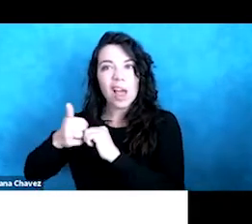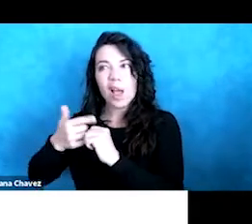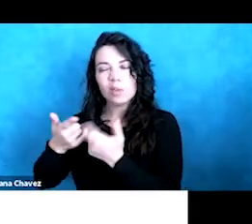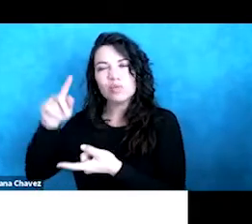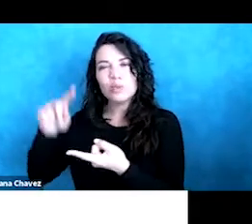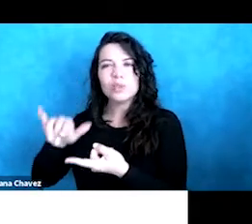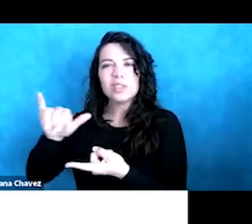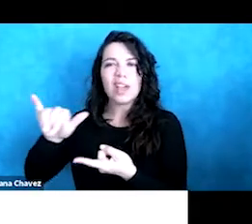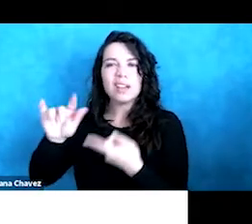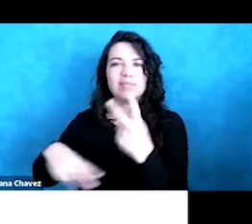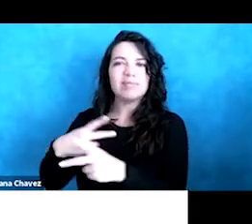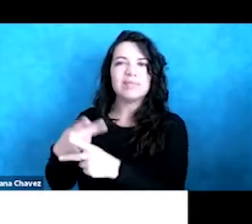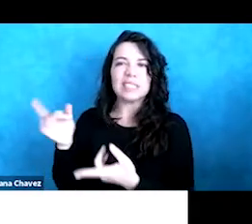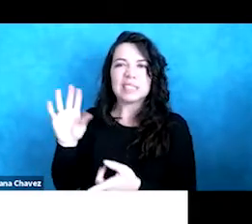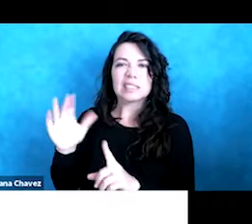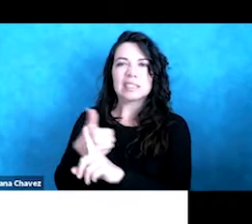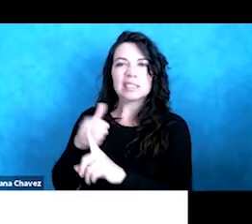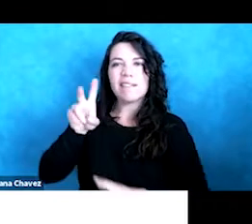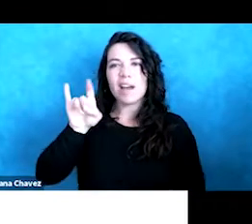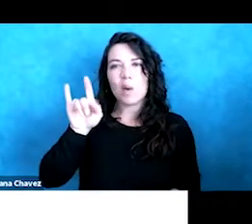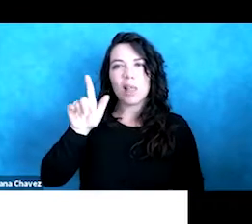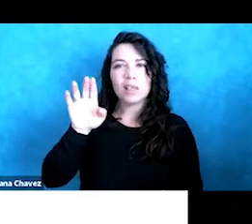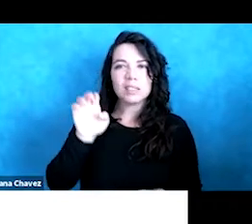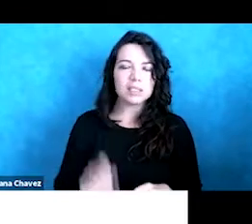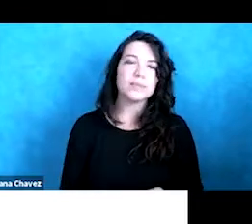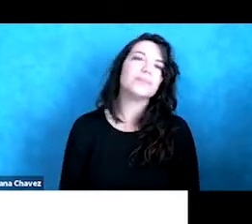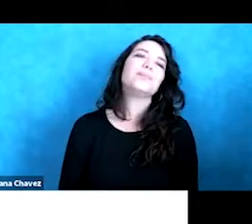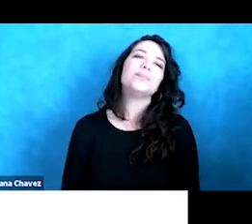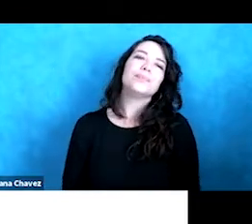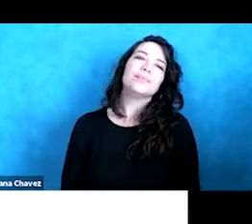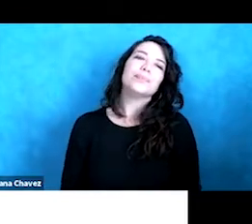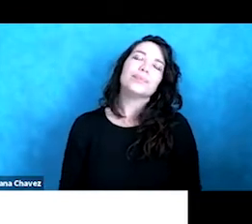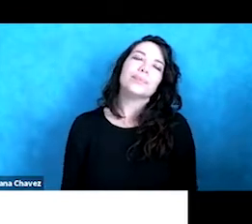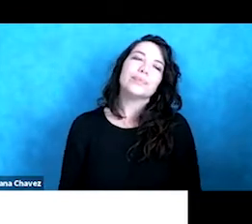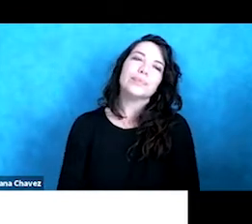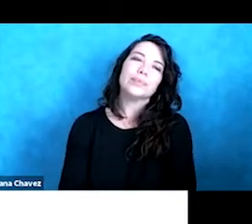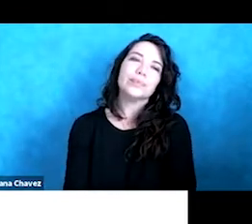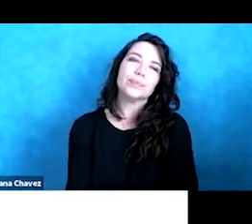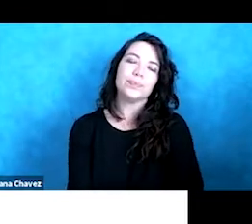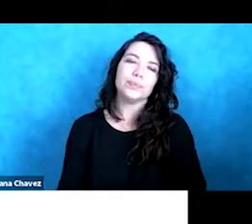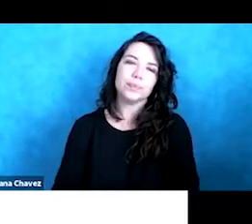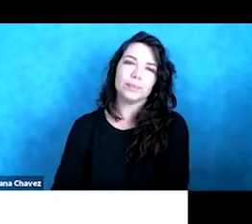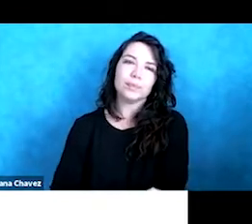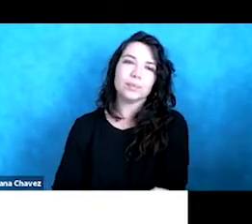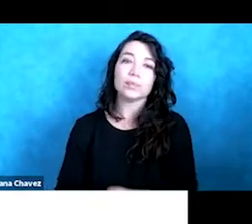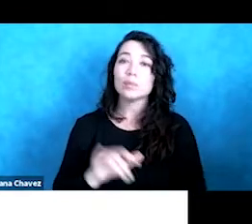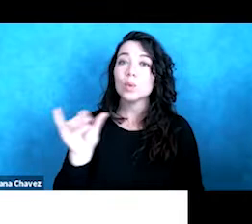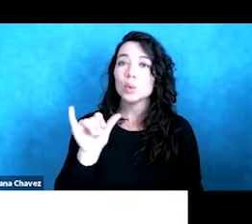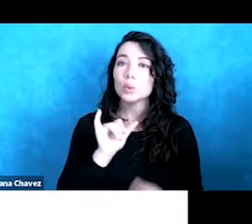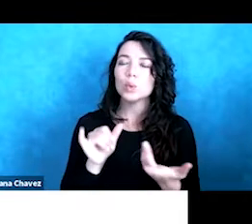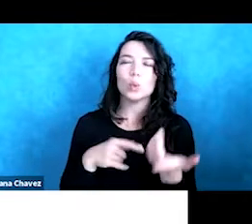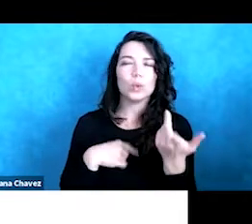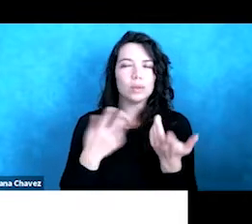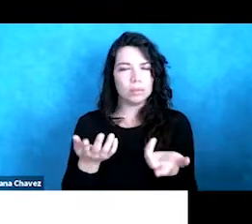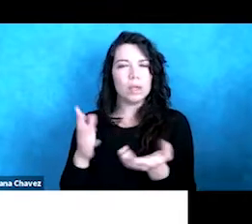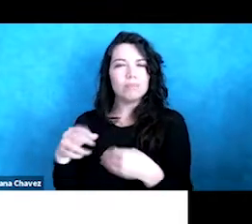The toolkit, the evidence section also looks at interventions and the evidence base for those interventions,